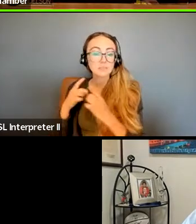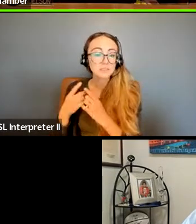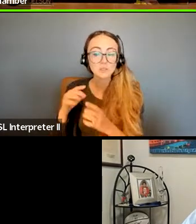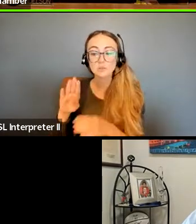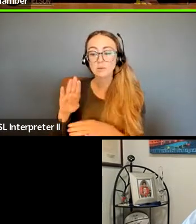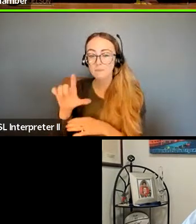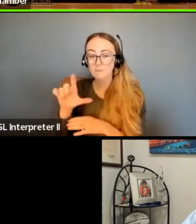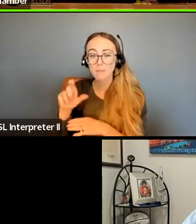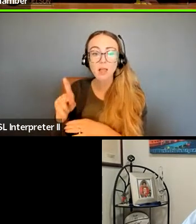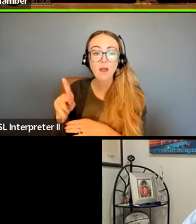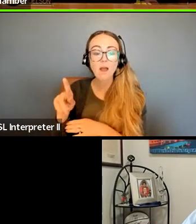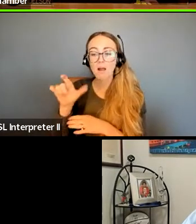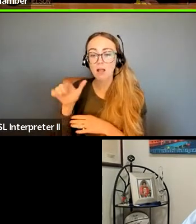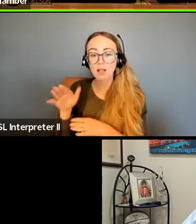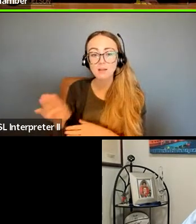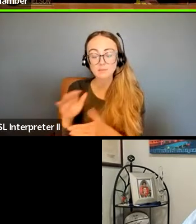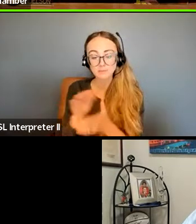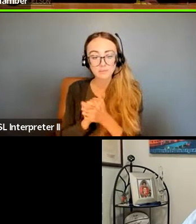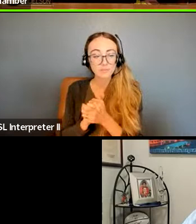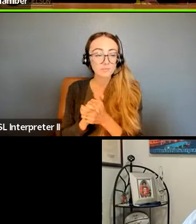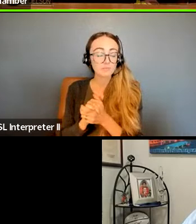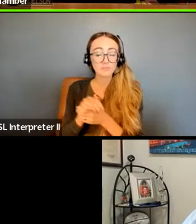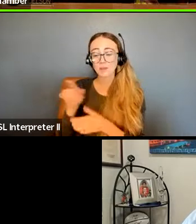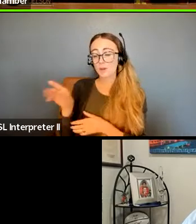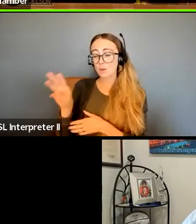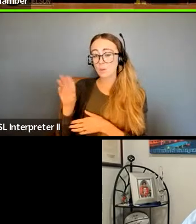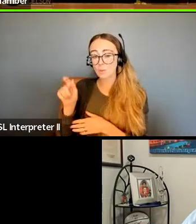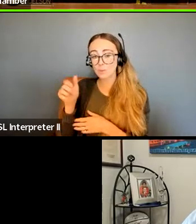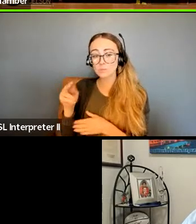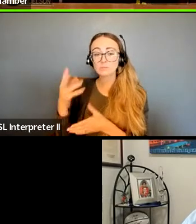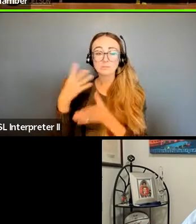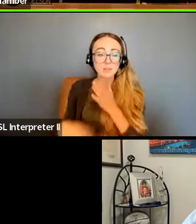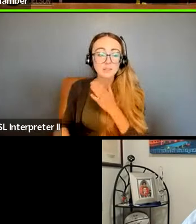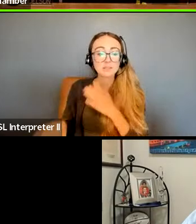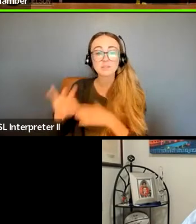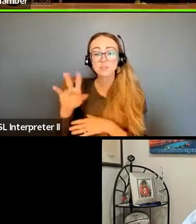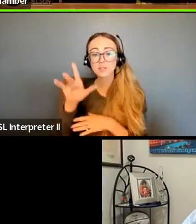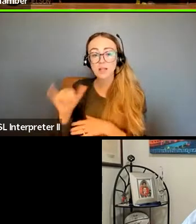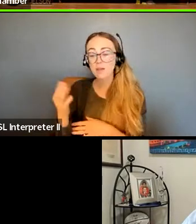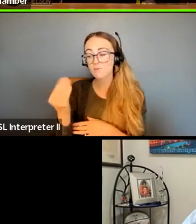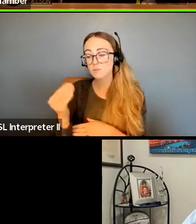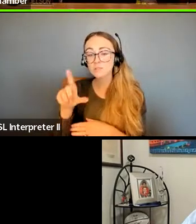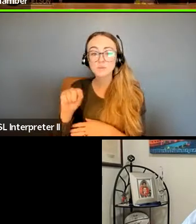Council of the District of Columbia. Mr. Wooten passed away on July 14th, 2010.